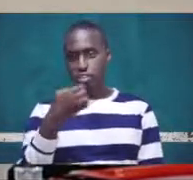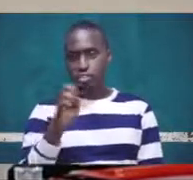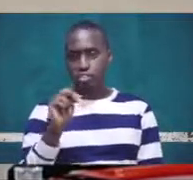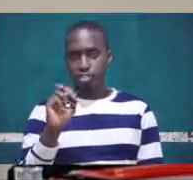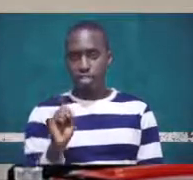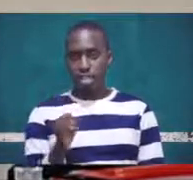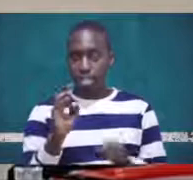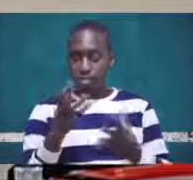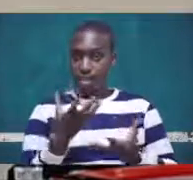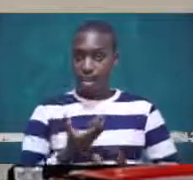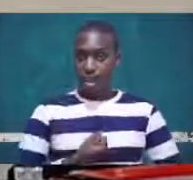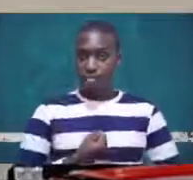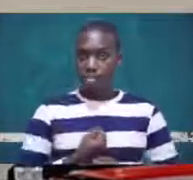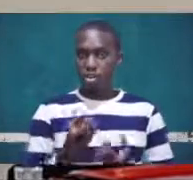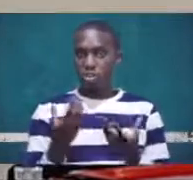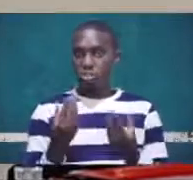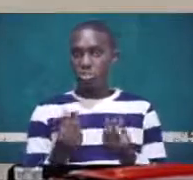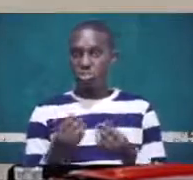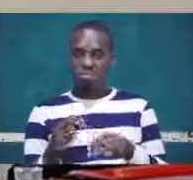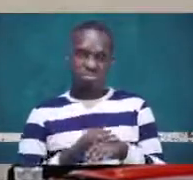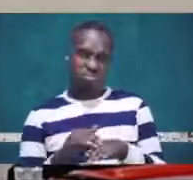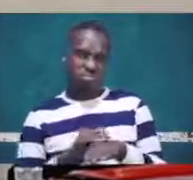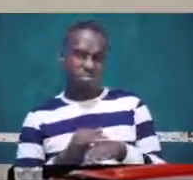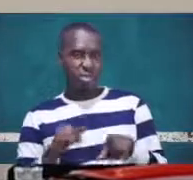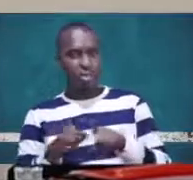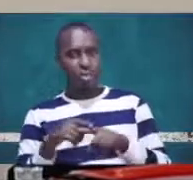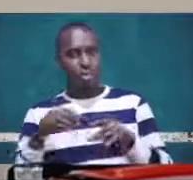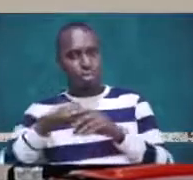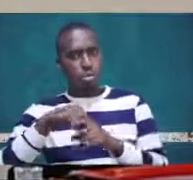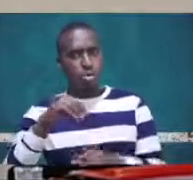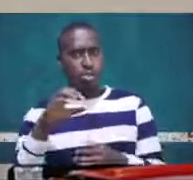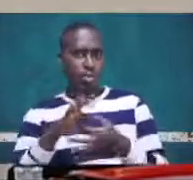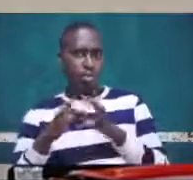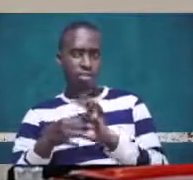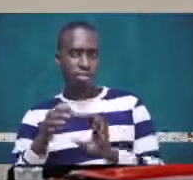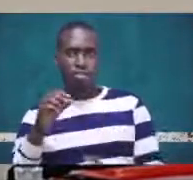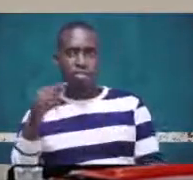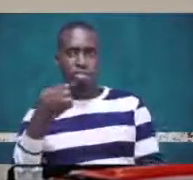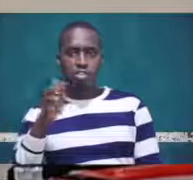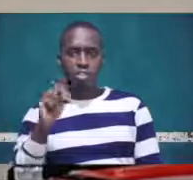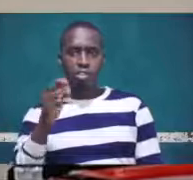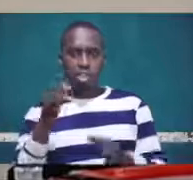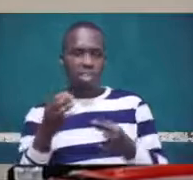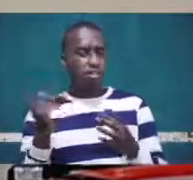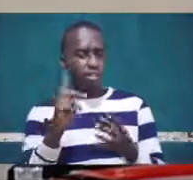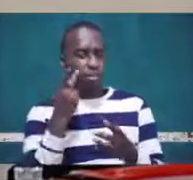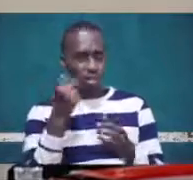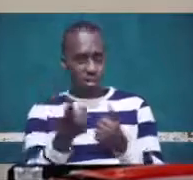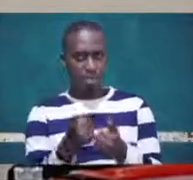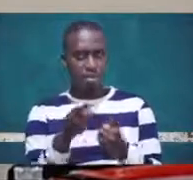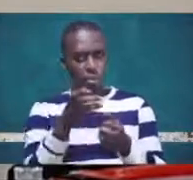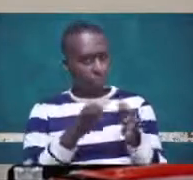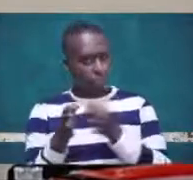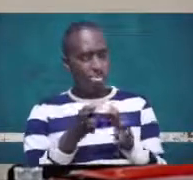If I have poor skin pigmentation, then it means that within my section of the gene there is something wrong. That's an expression,